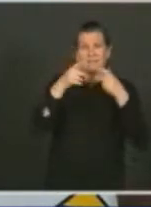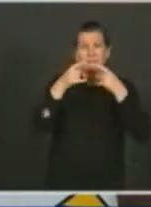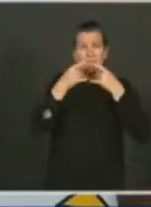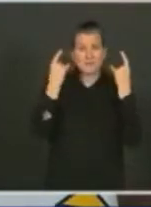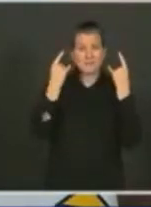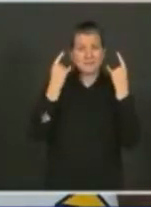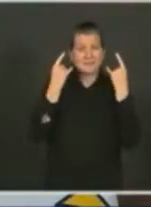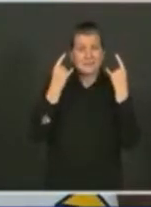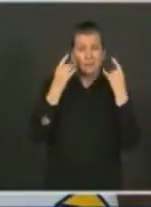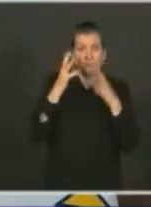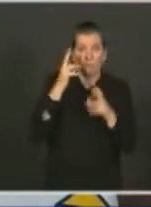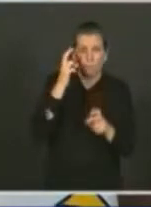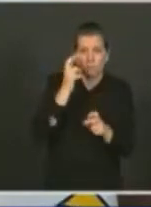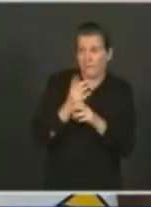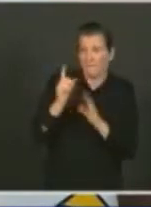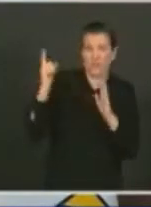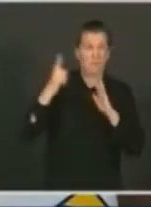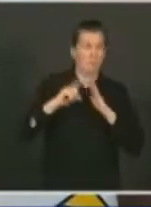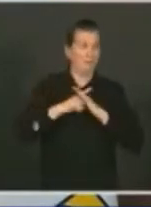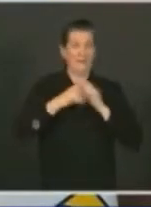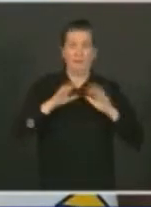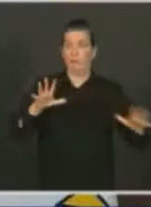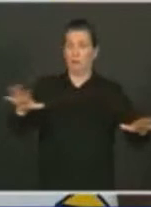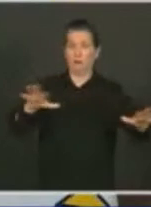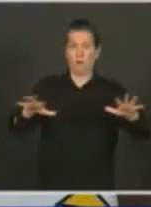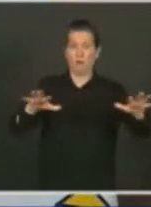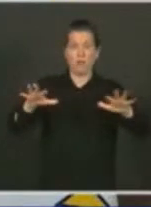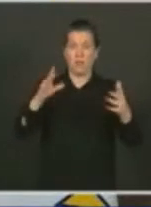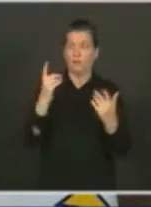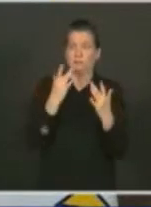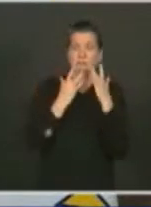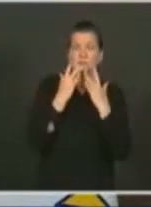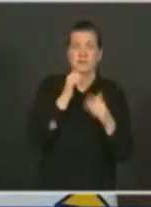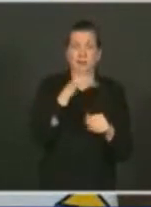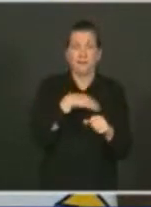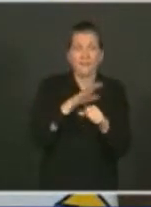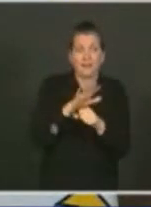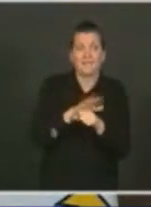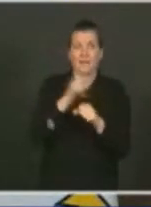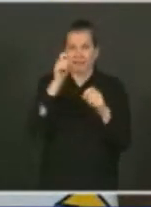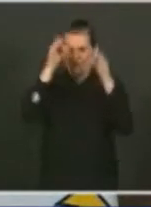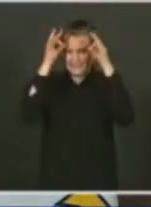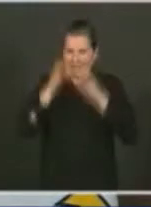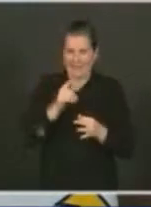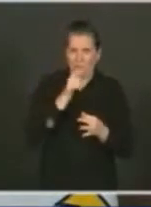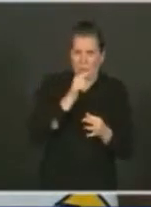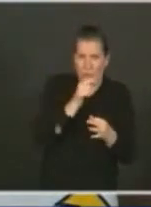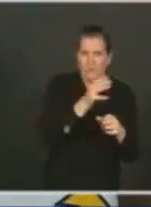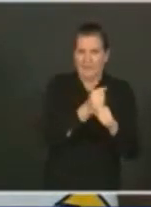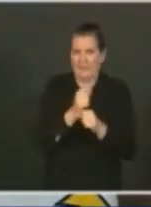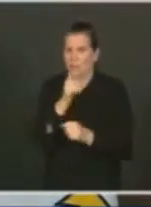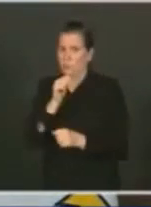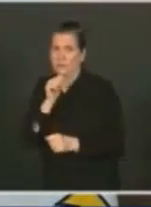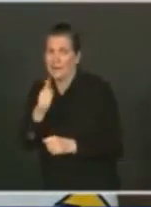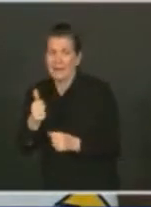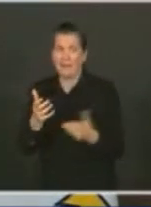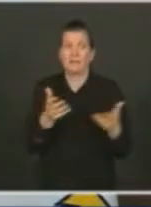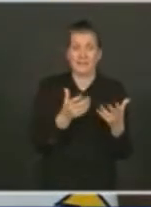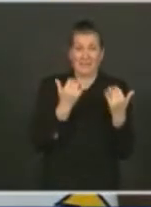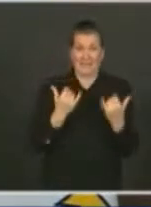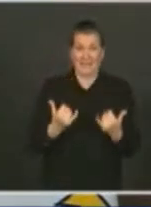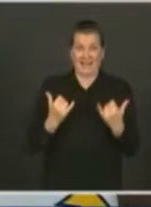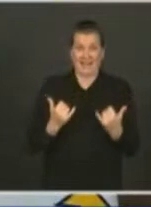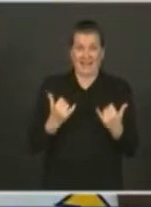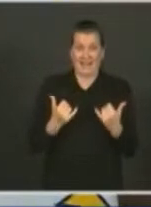I want you to know we're not sitting around waiting for the vaccine. Right now, today, I have meetings, we meet every day,